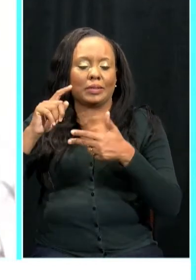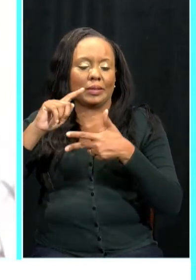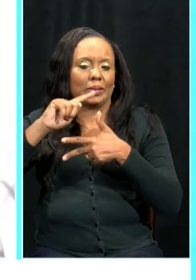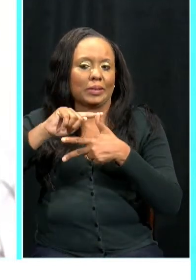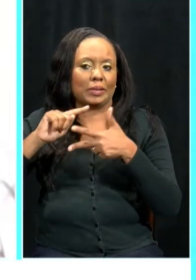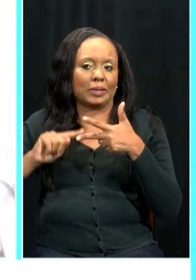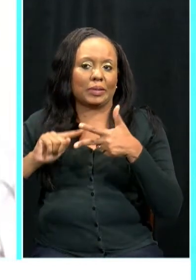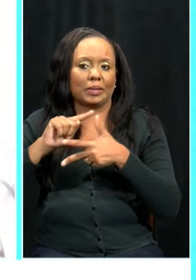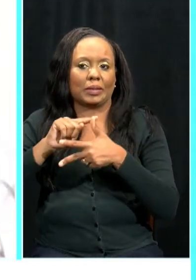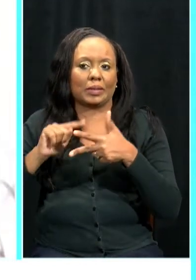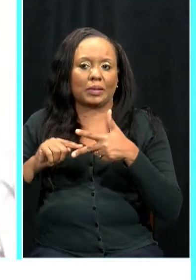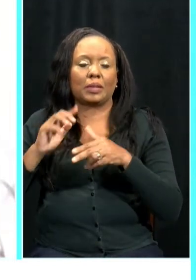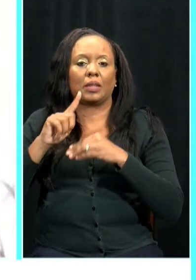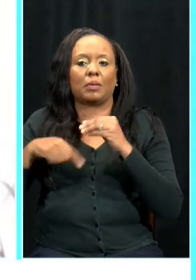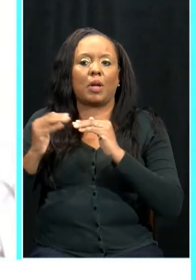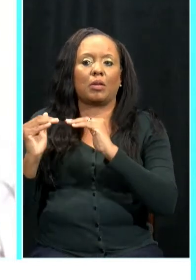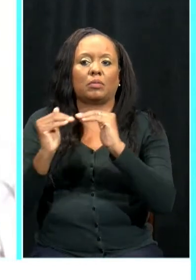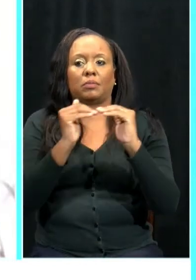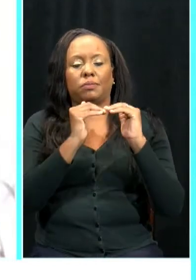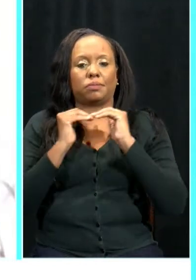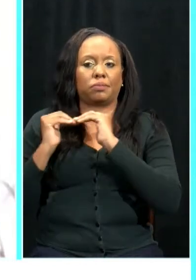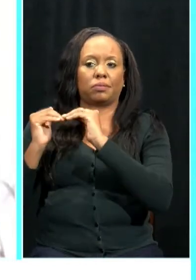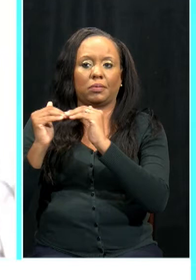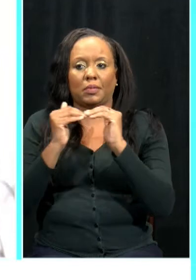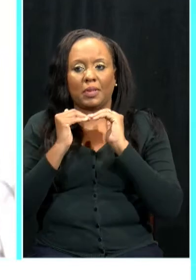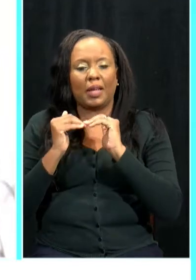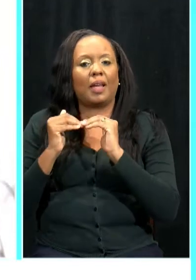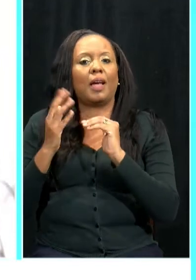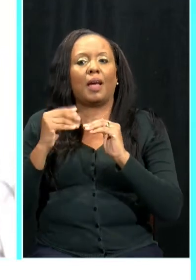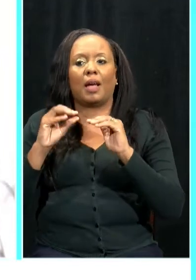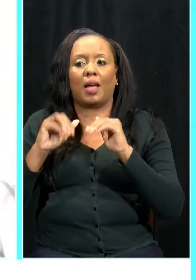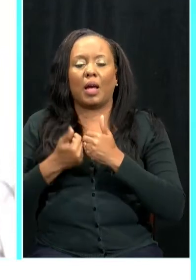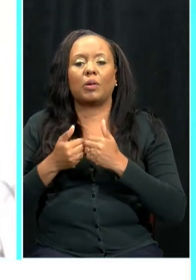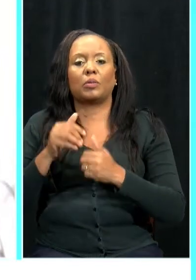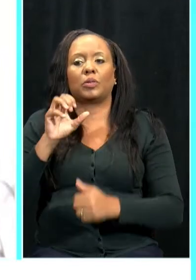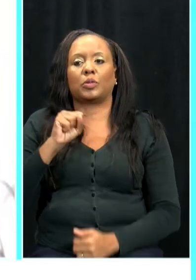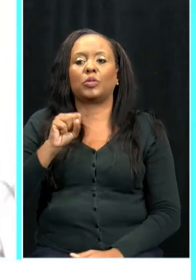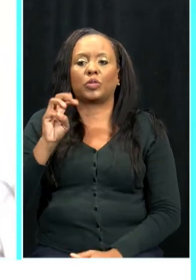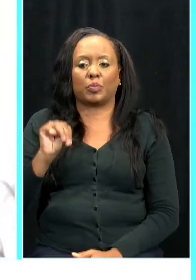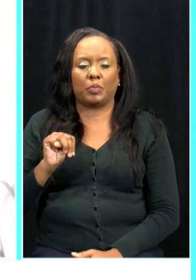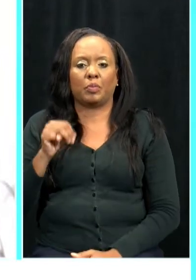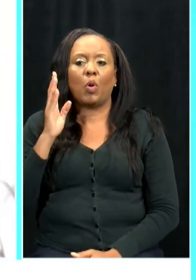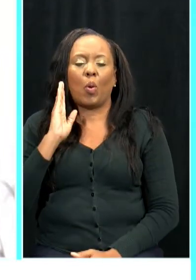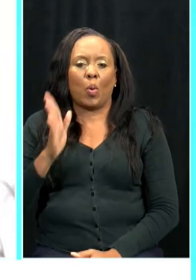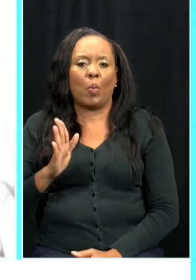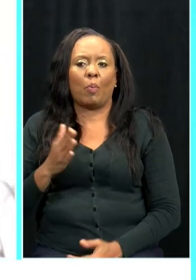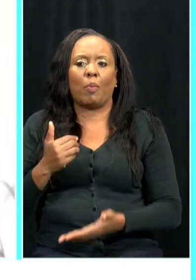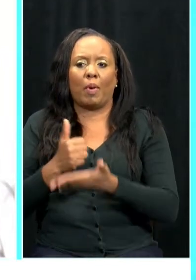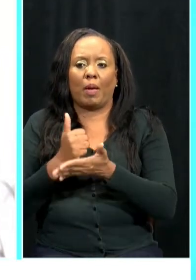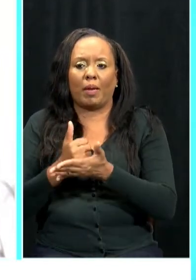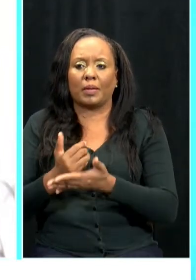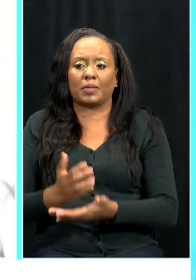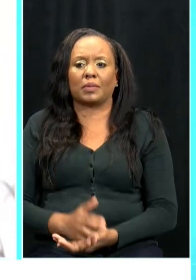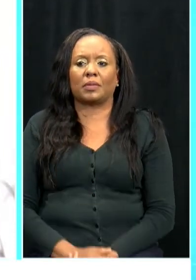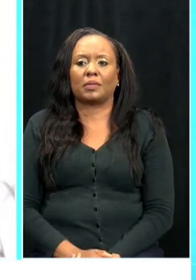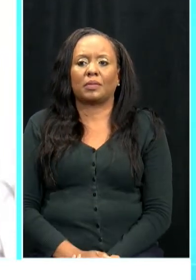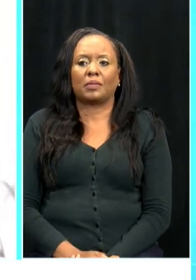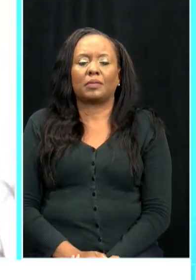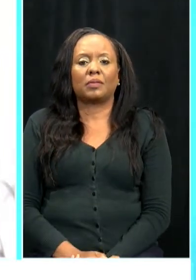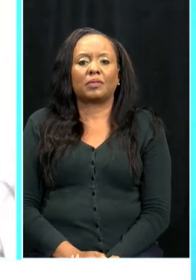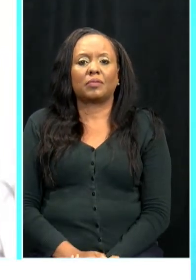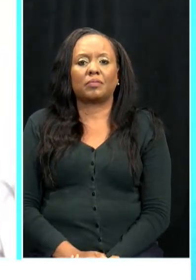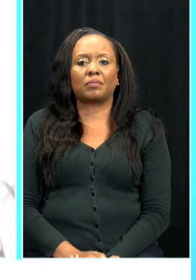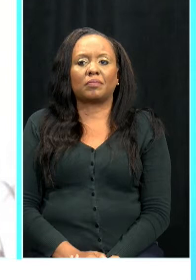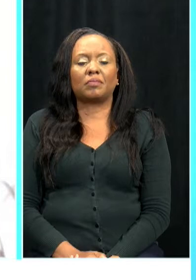the leveling of the playing field and all that kind of thing that social media would do. You don't level the playing field when you